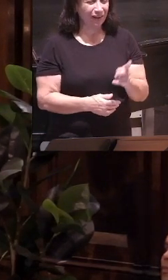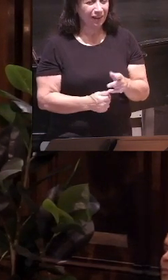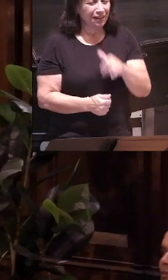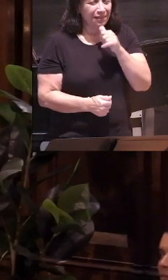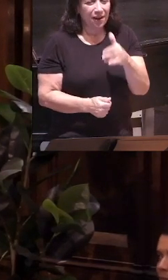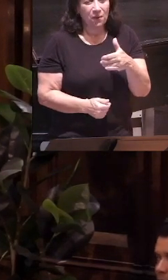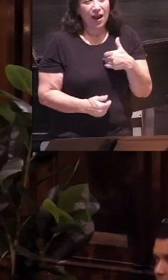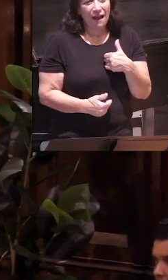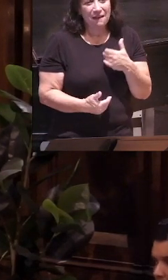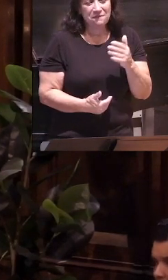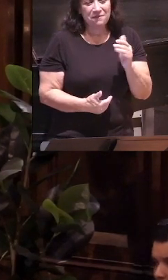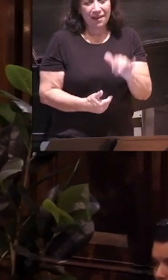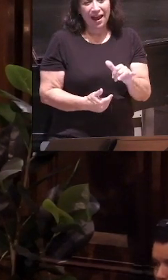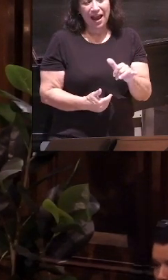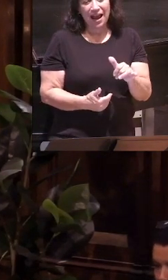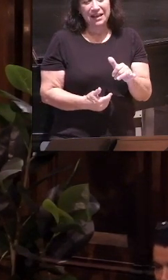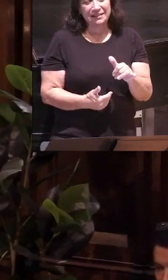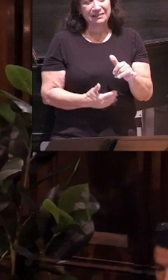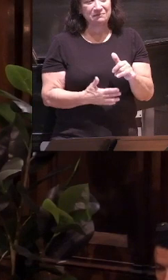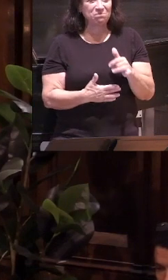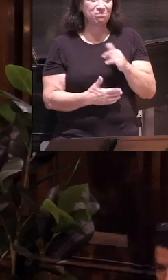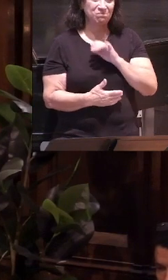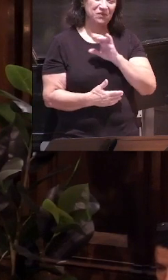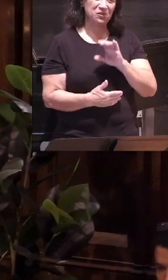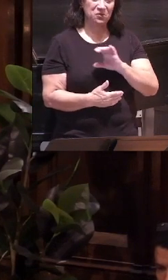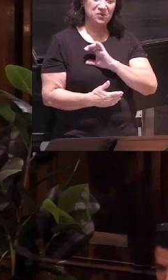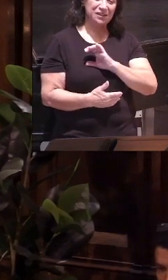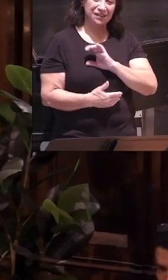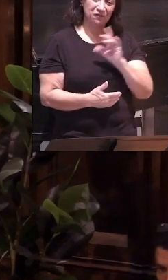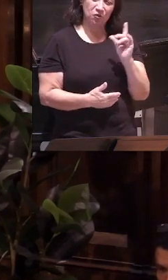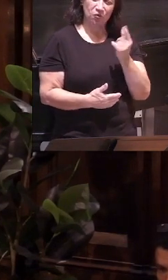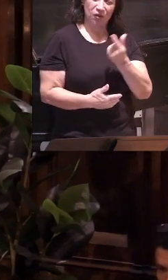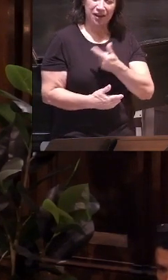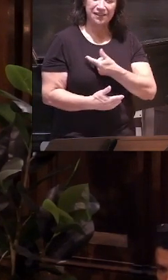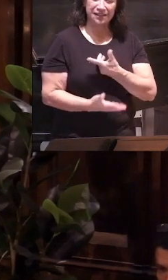They don't have that element of grace,